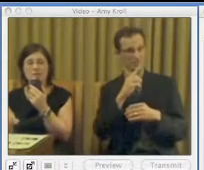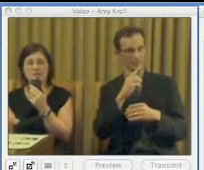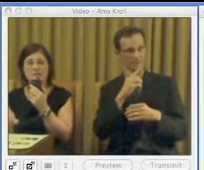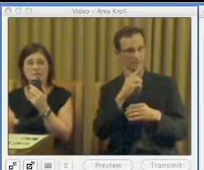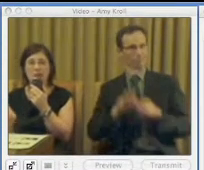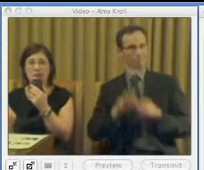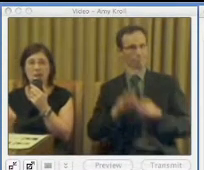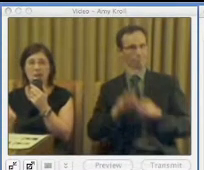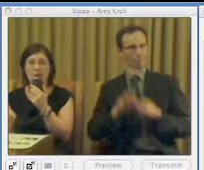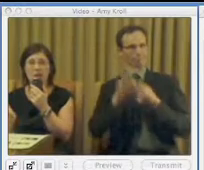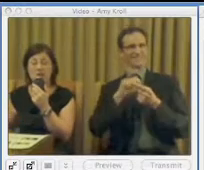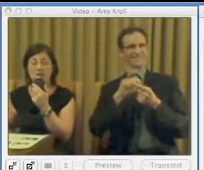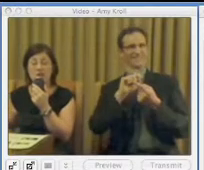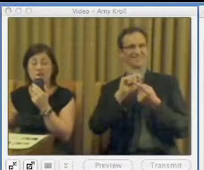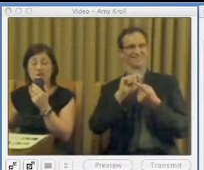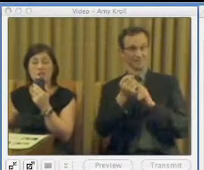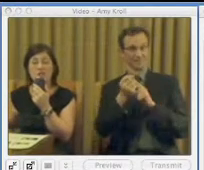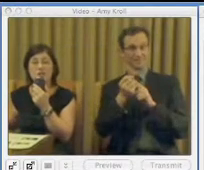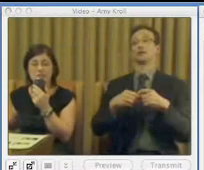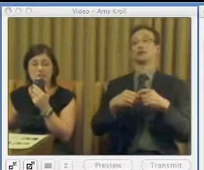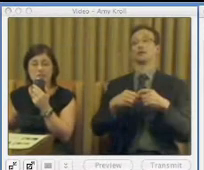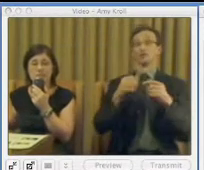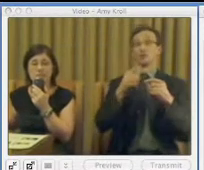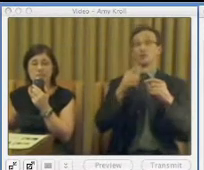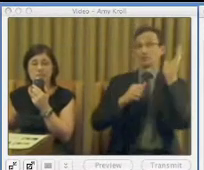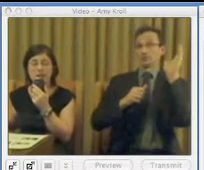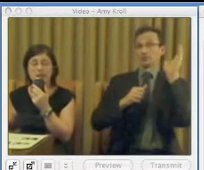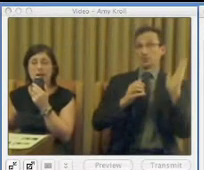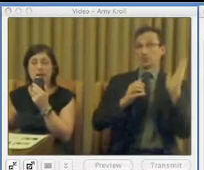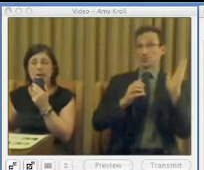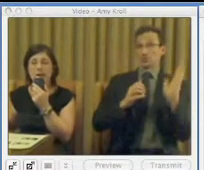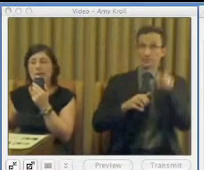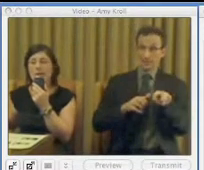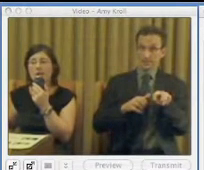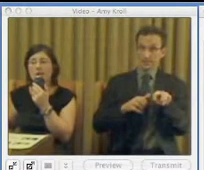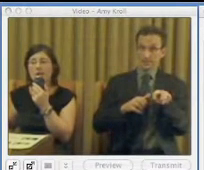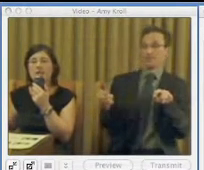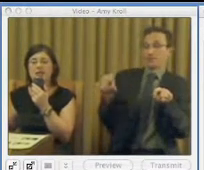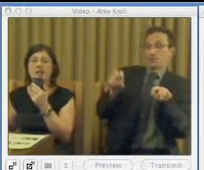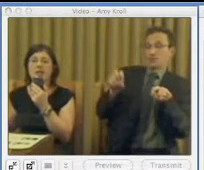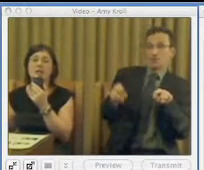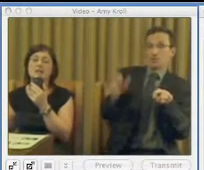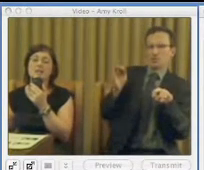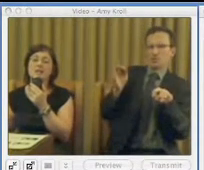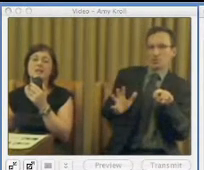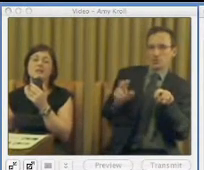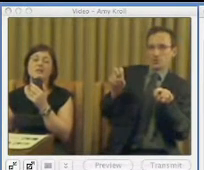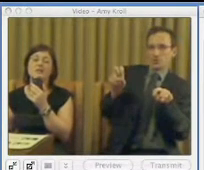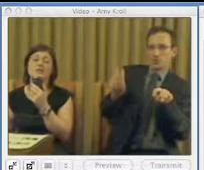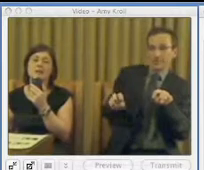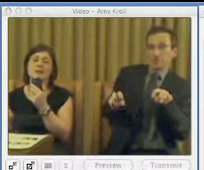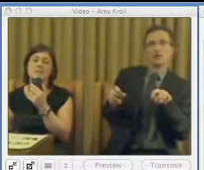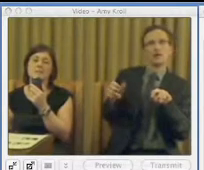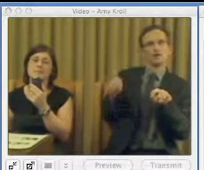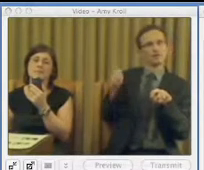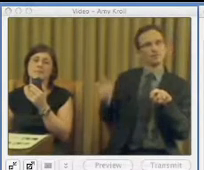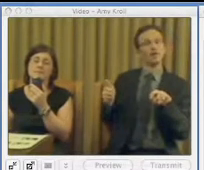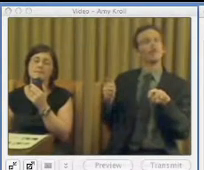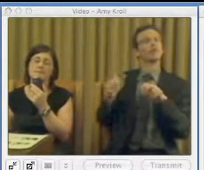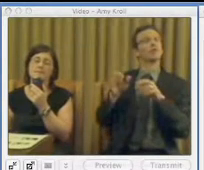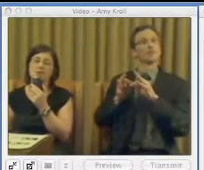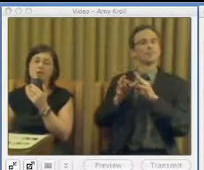unusual situation where the conference speaker has an interpreter next to them, and the interpreter is actually